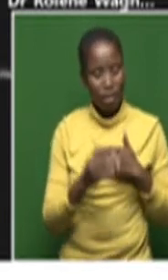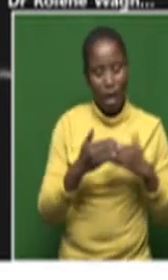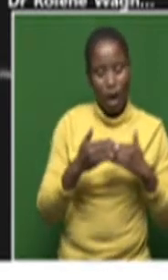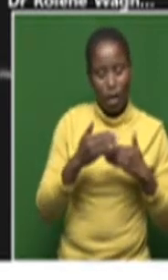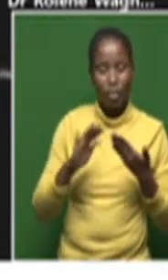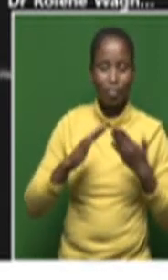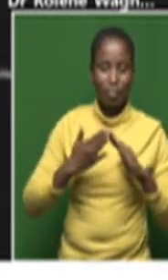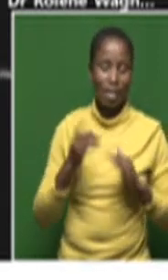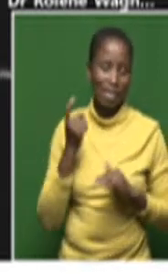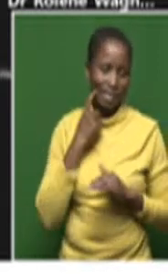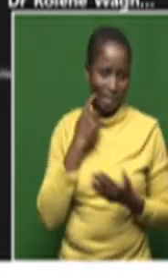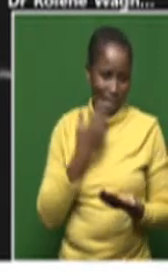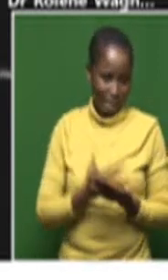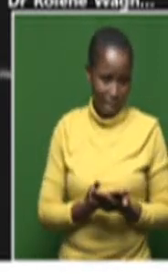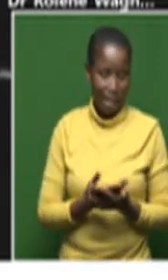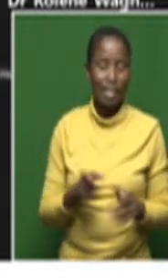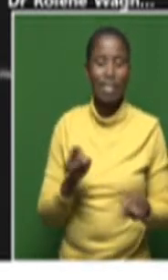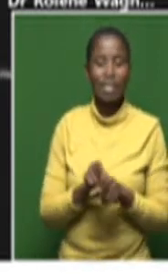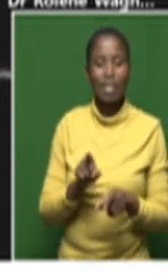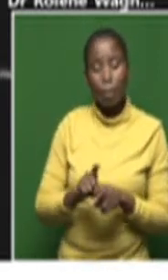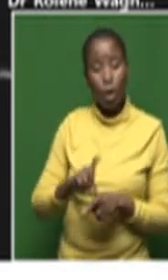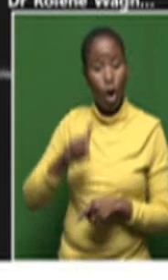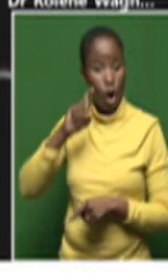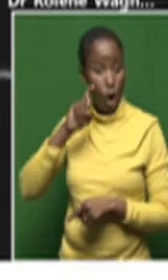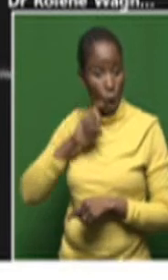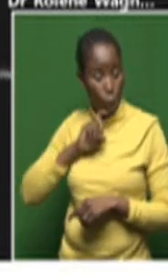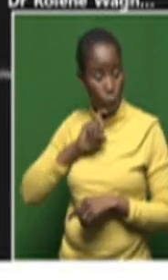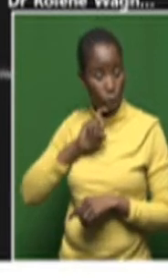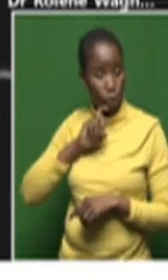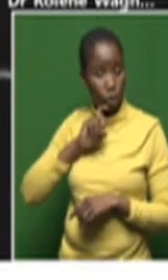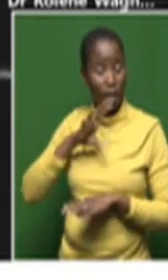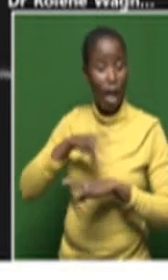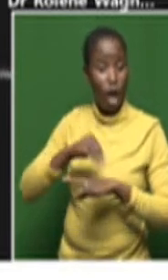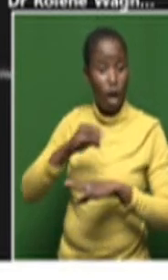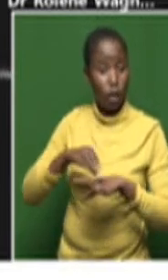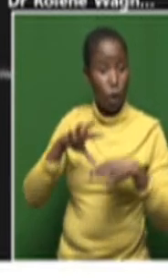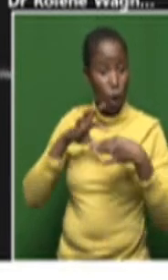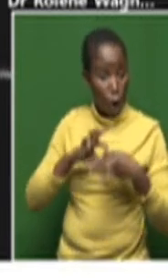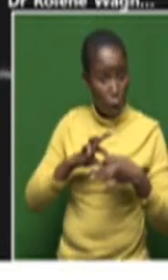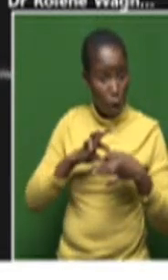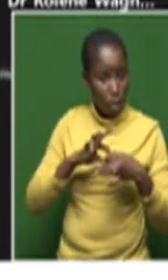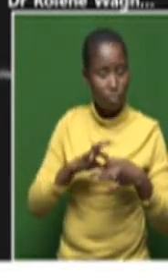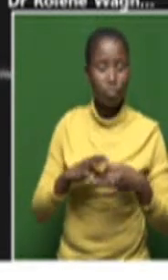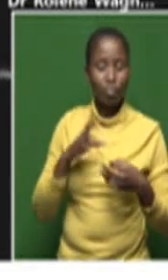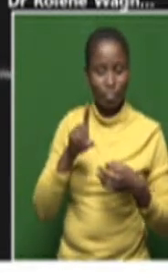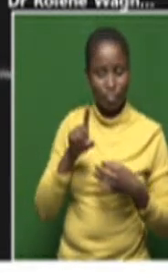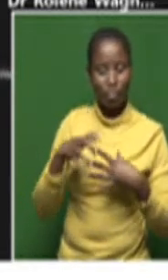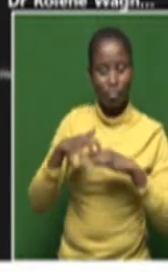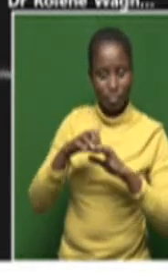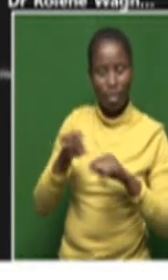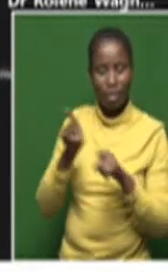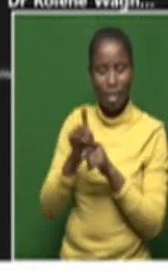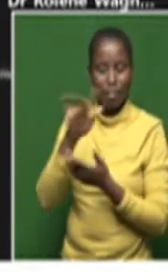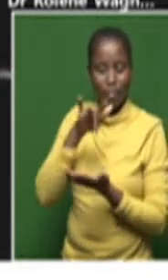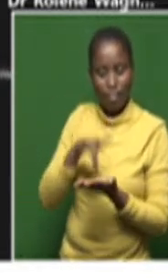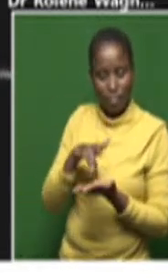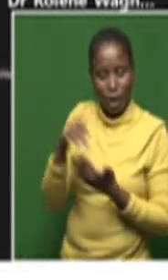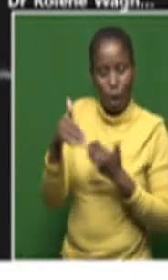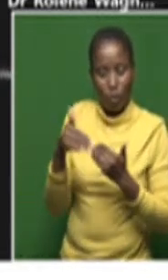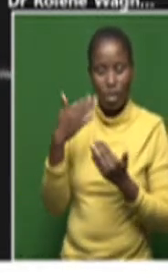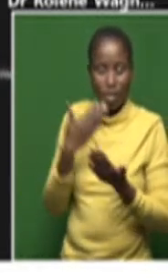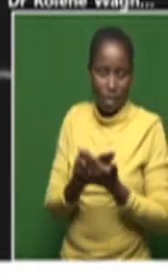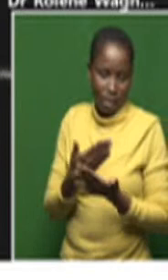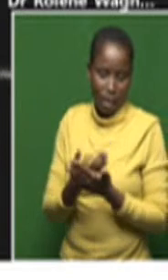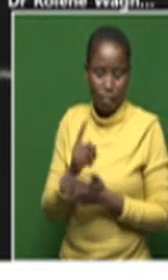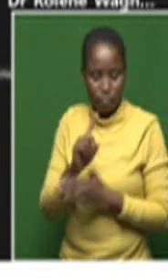as our old age homes. So we had 121 old age home and care facilities that were pop-up vaccination